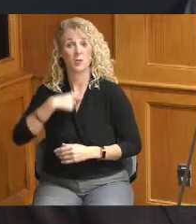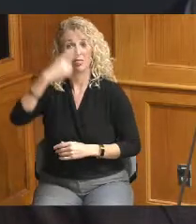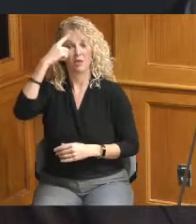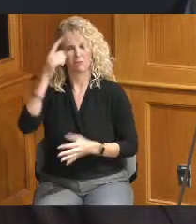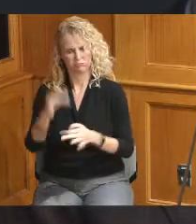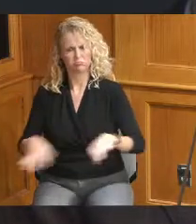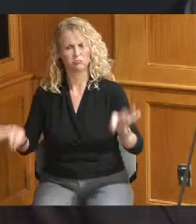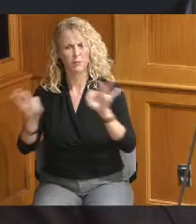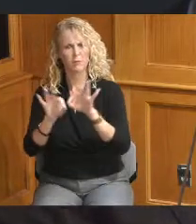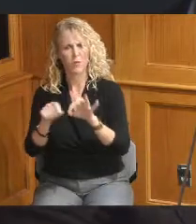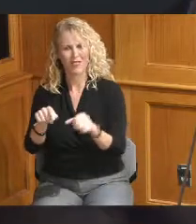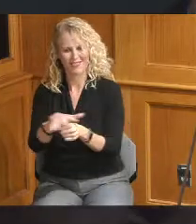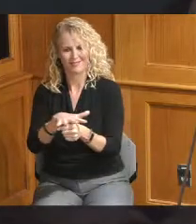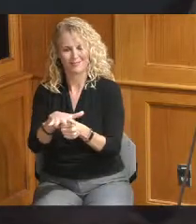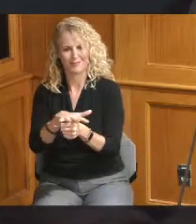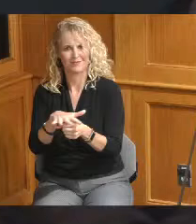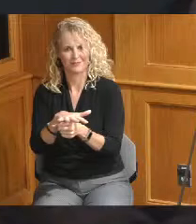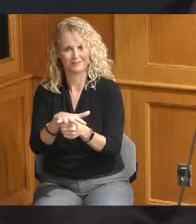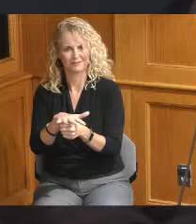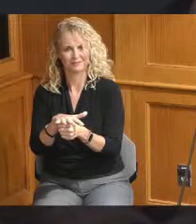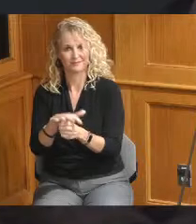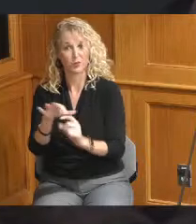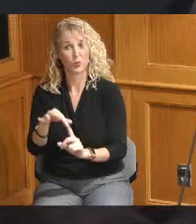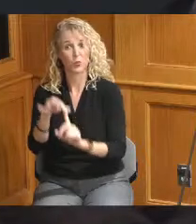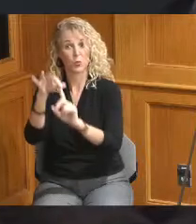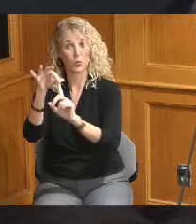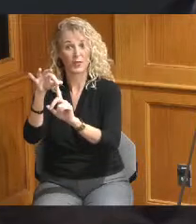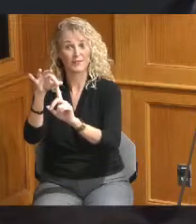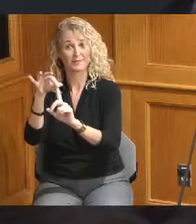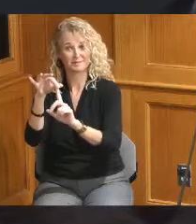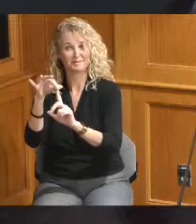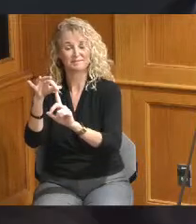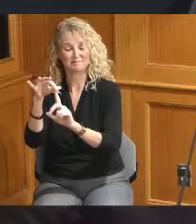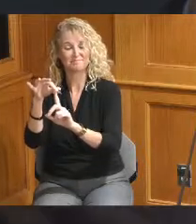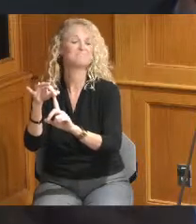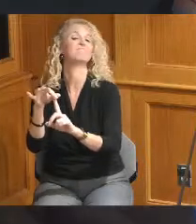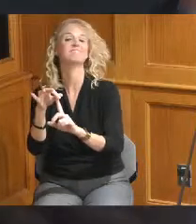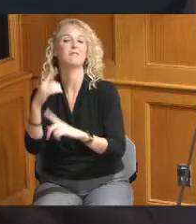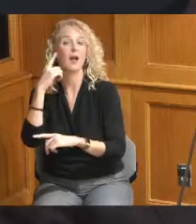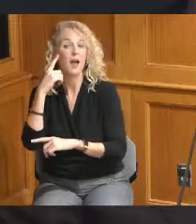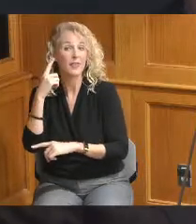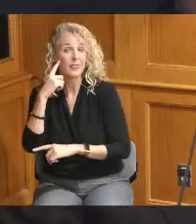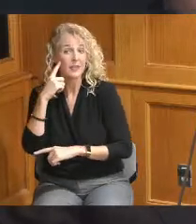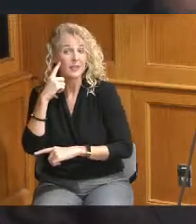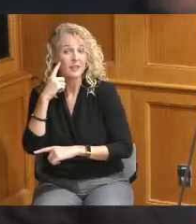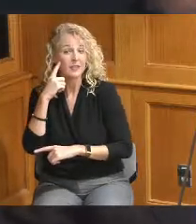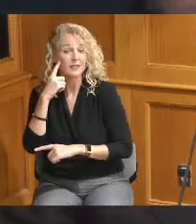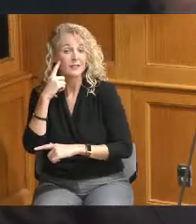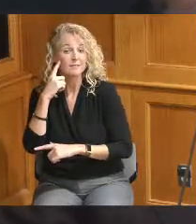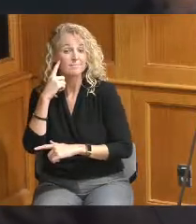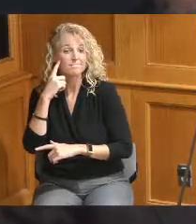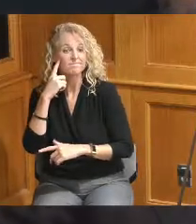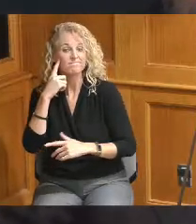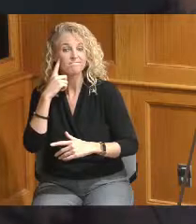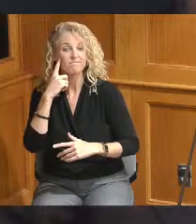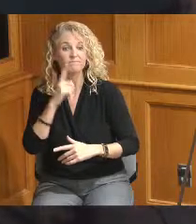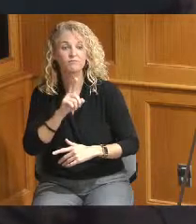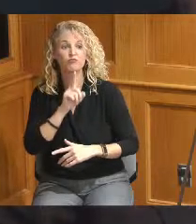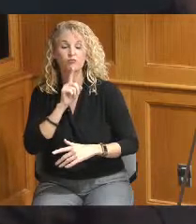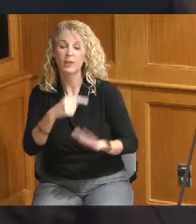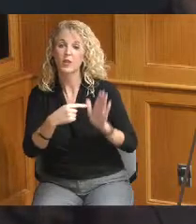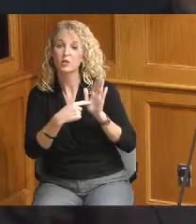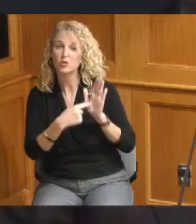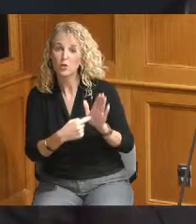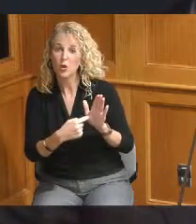in this particular part of the county is unique, and I think it signifies a shift